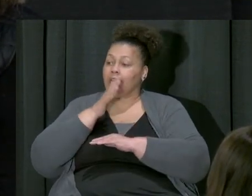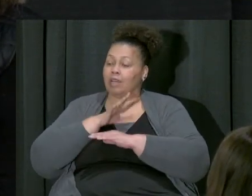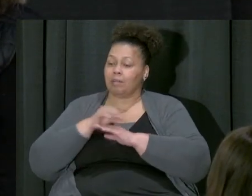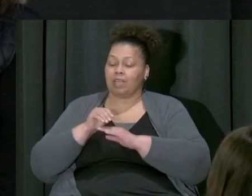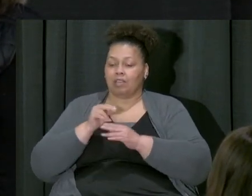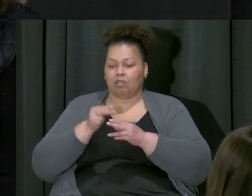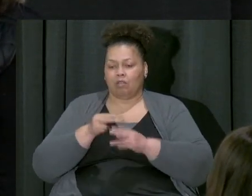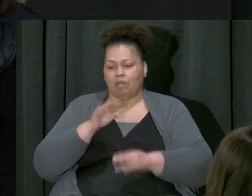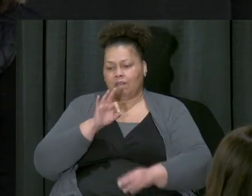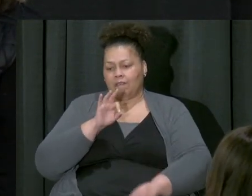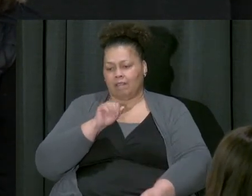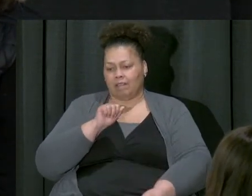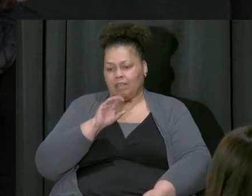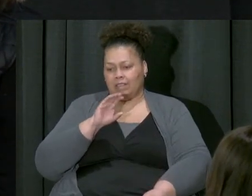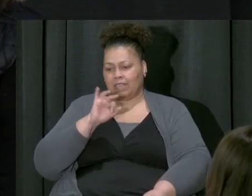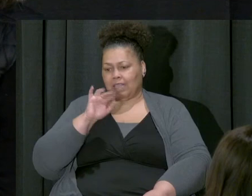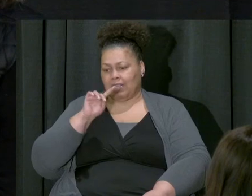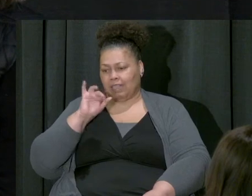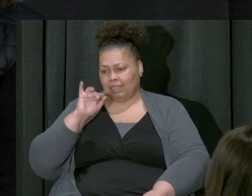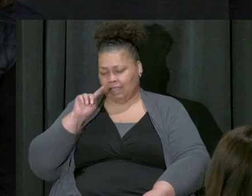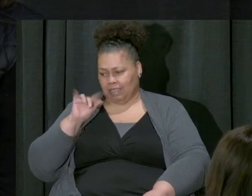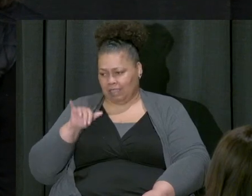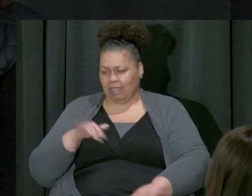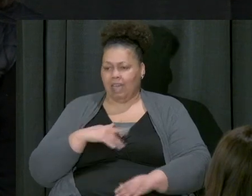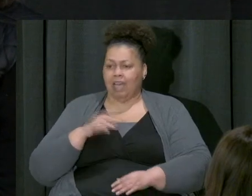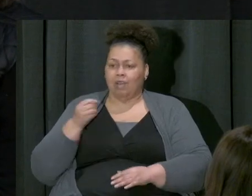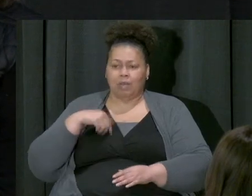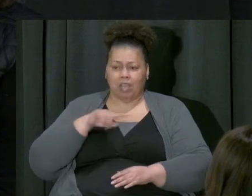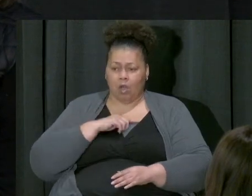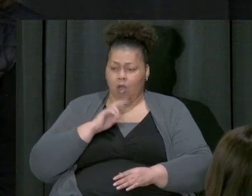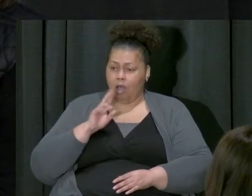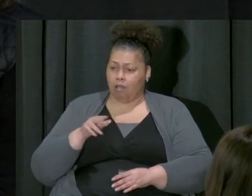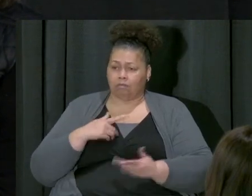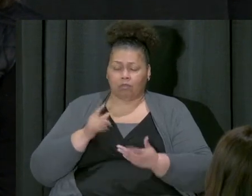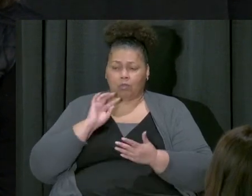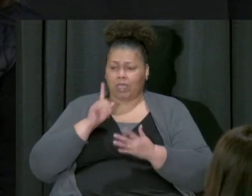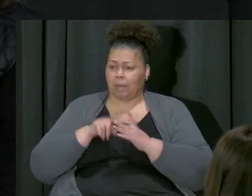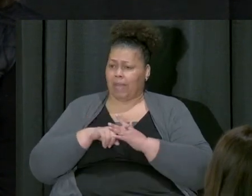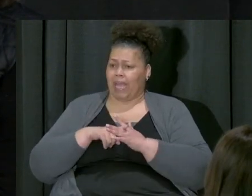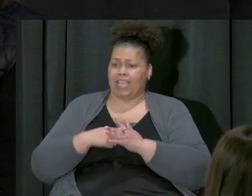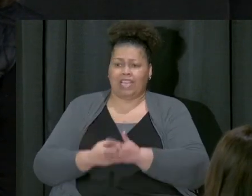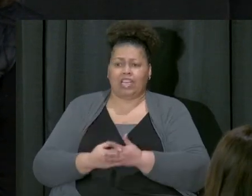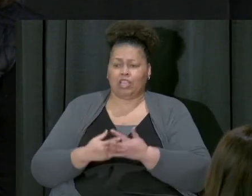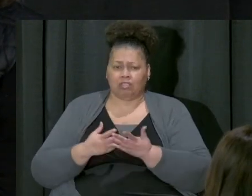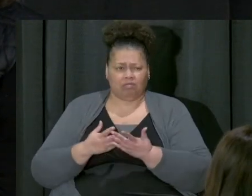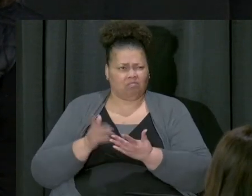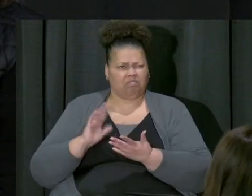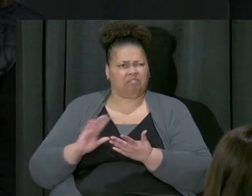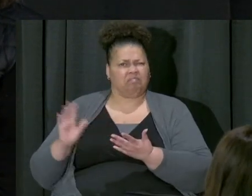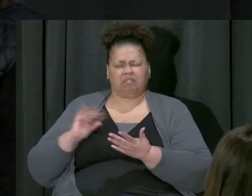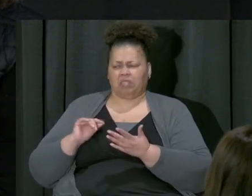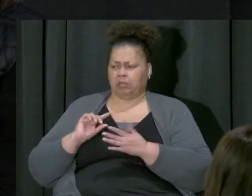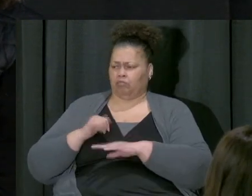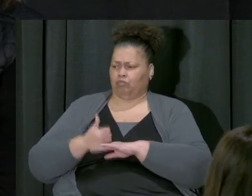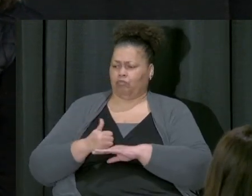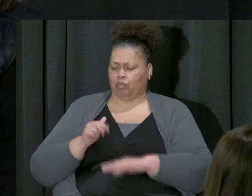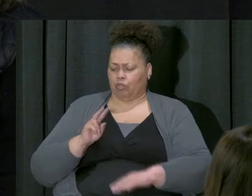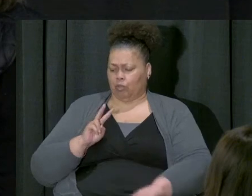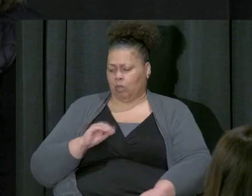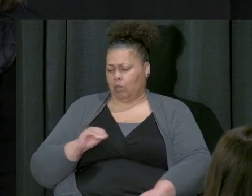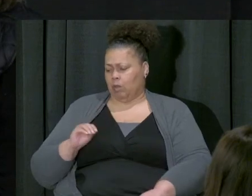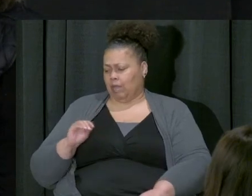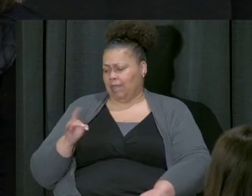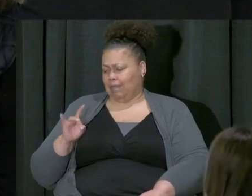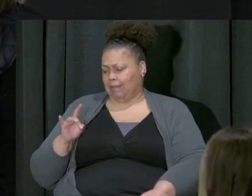Facility, and we are pioneers in assistive technologies. We started in 2018,